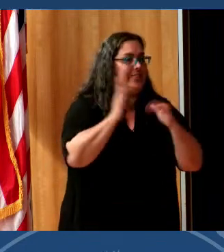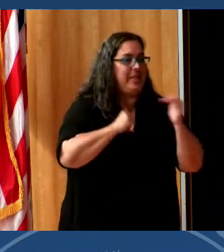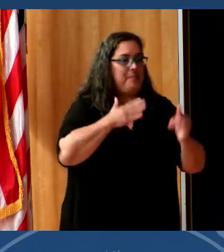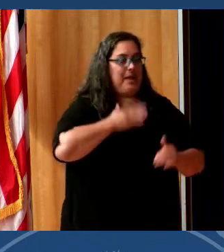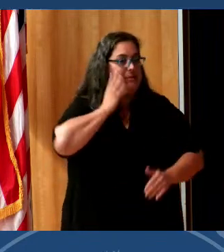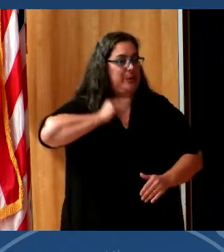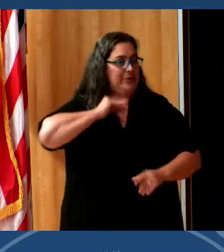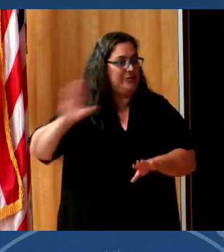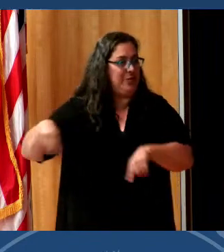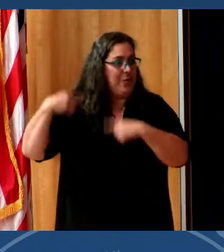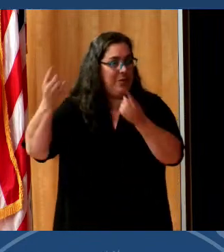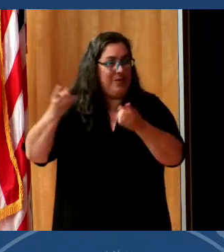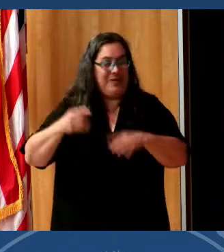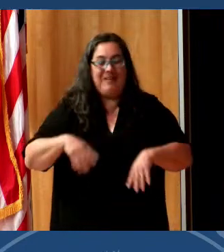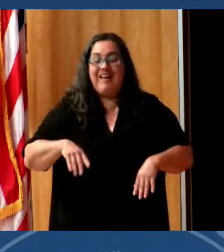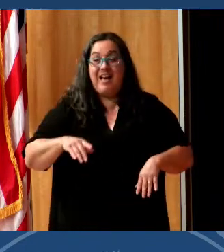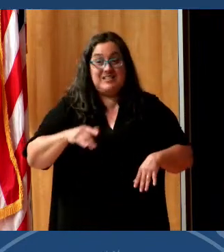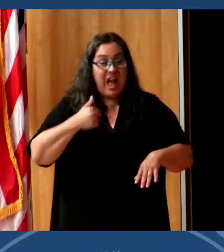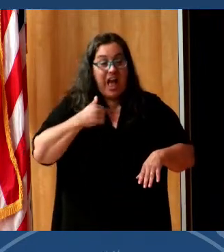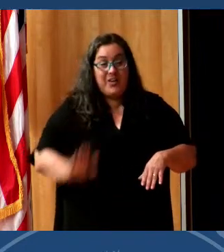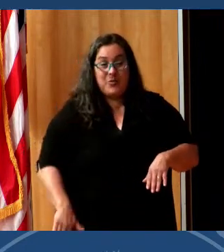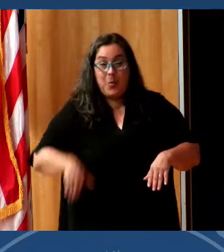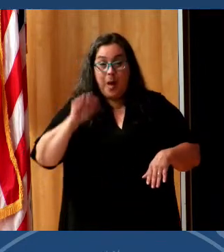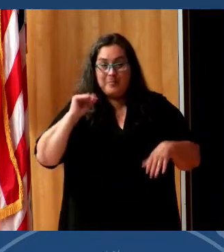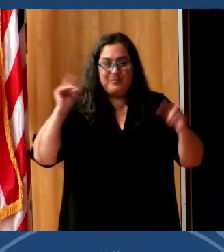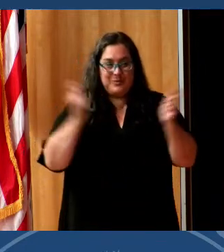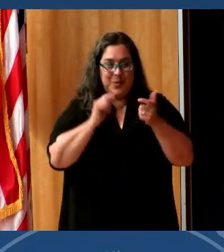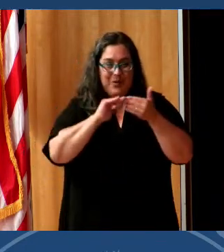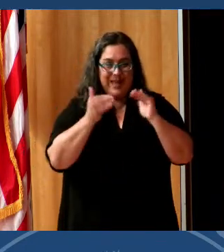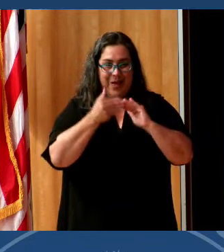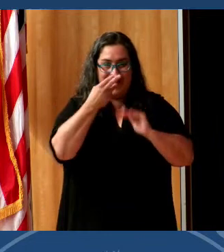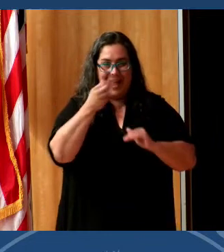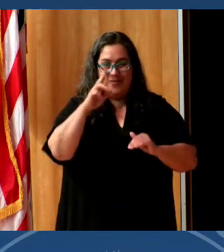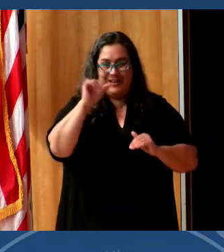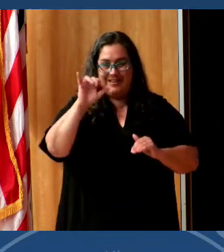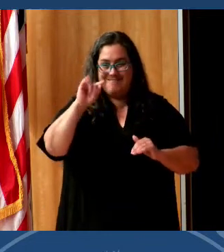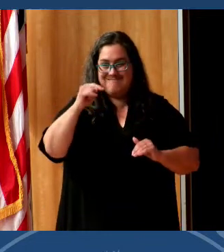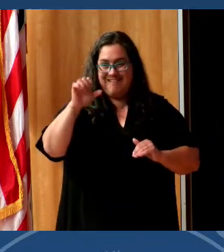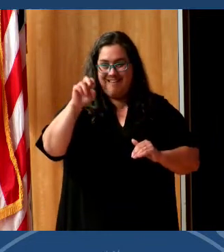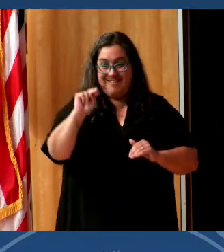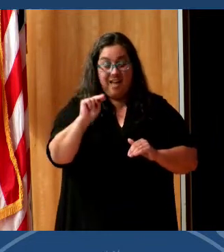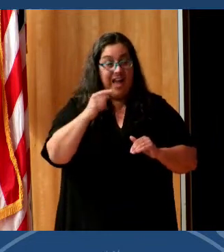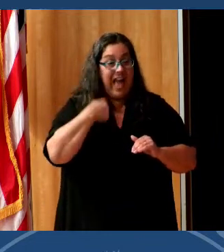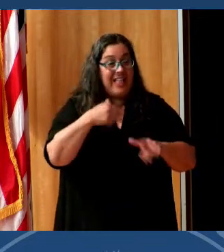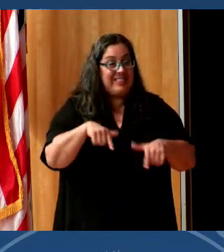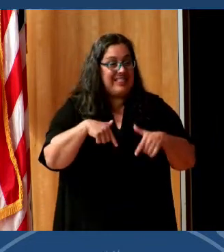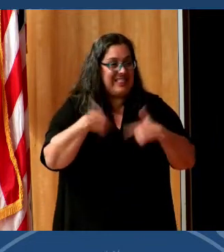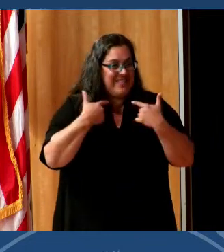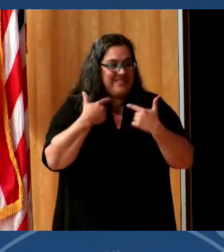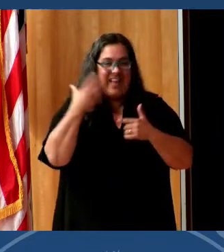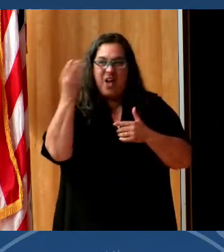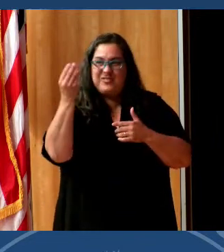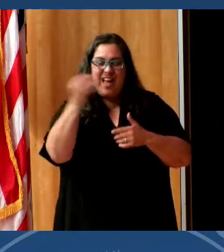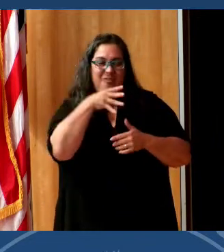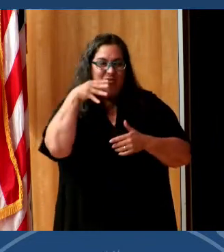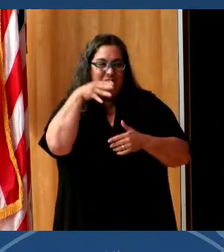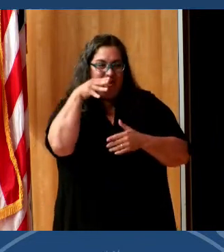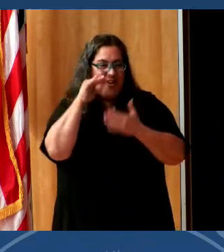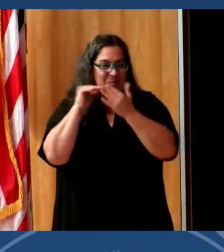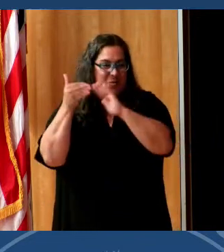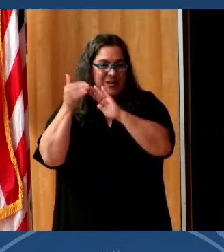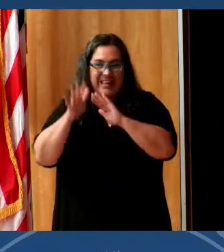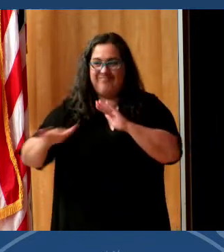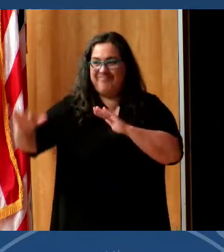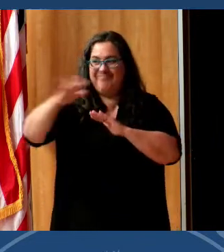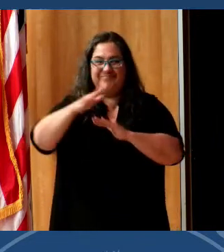I grew up in a small town called Harrington, and I lived just outside of town in a very rural community surrounded